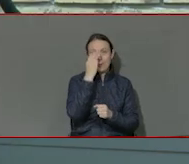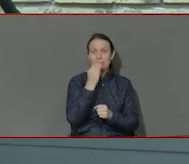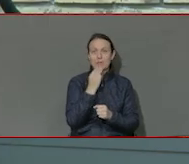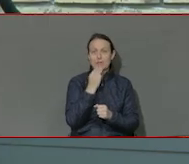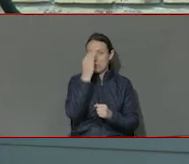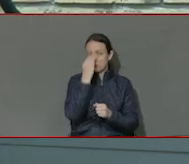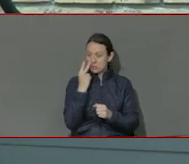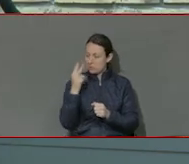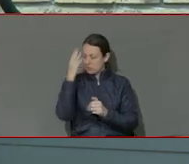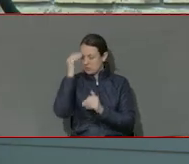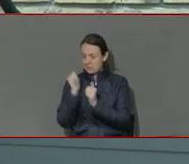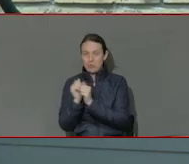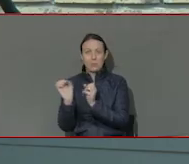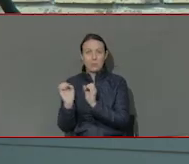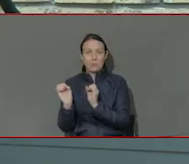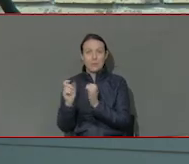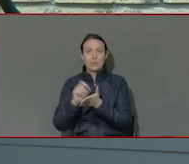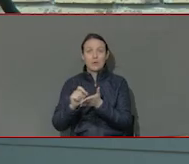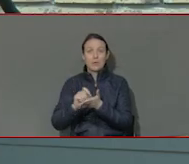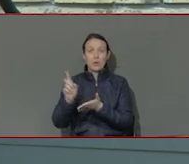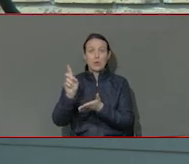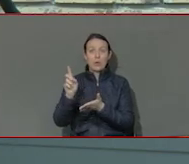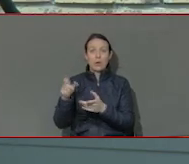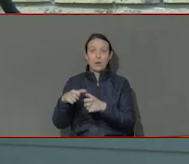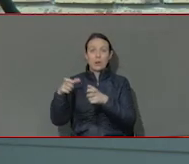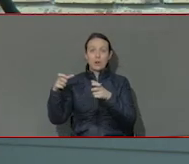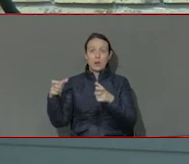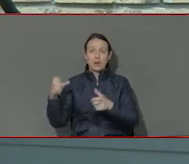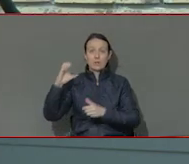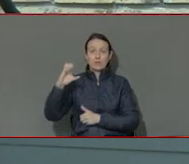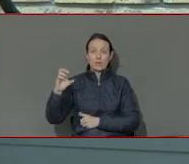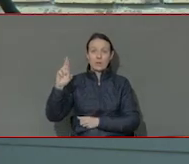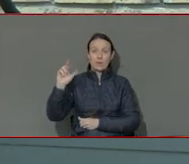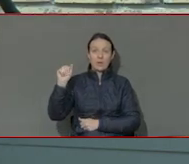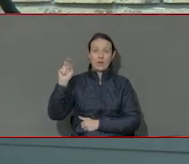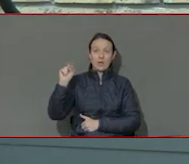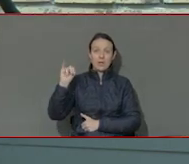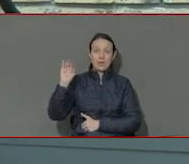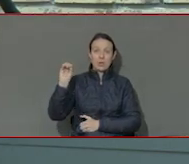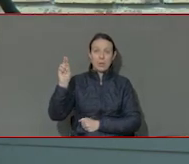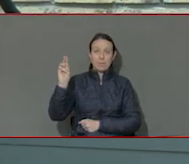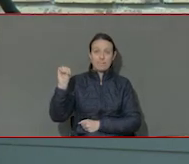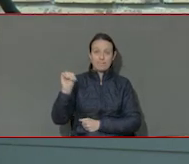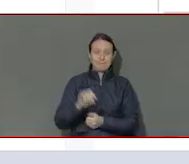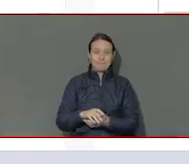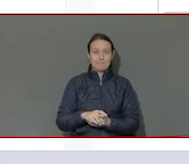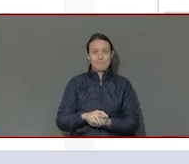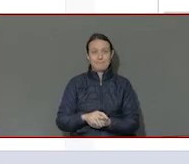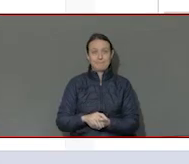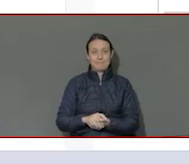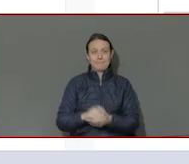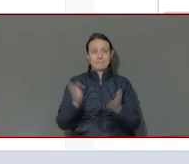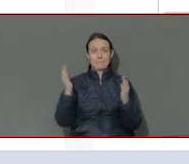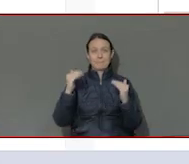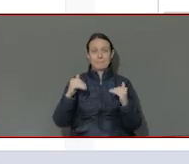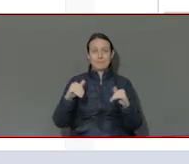will just write a larger what? A larger cranium, which is this one. Then the foramen